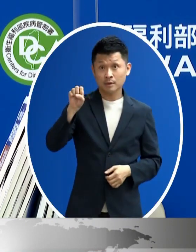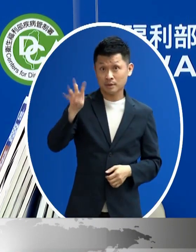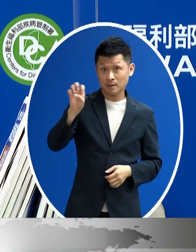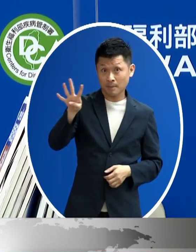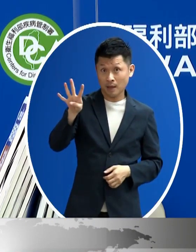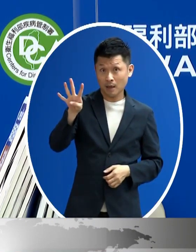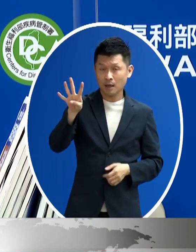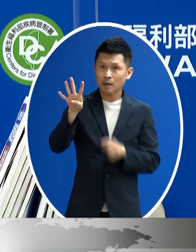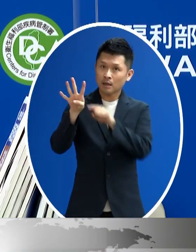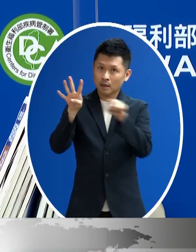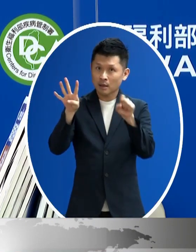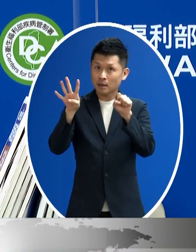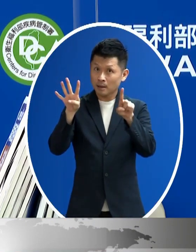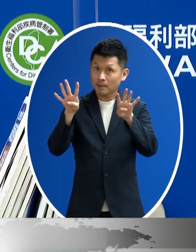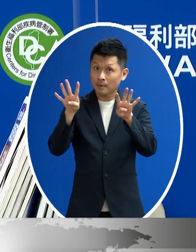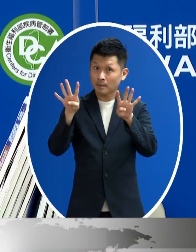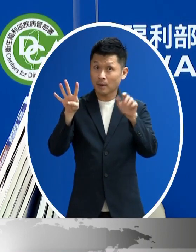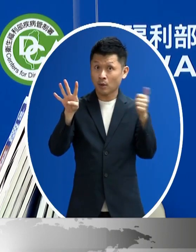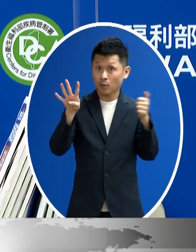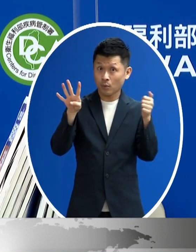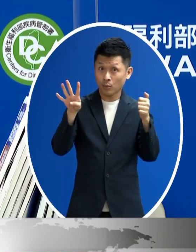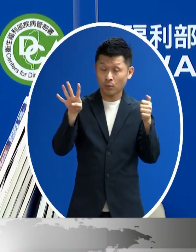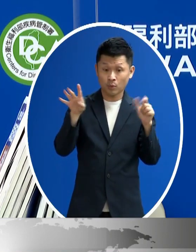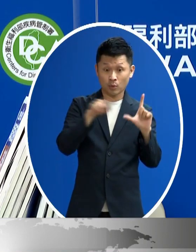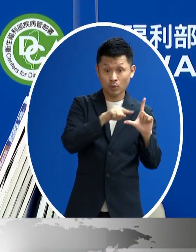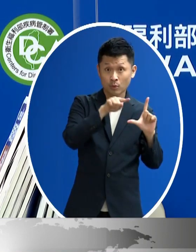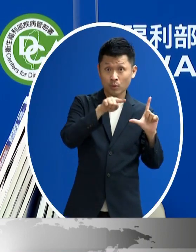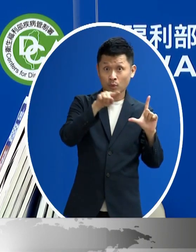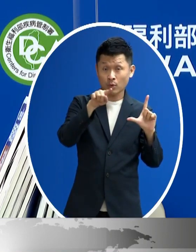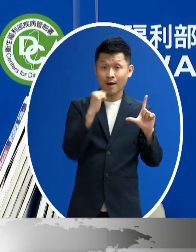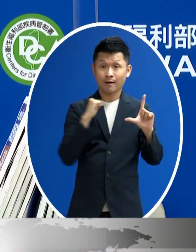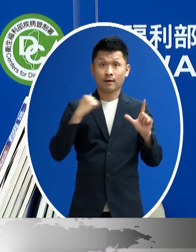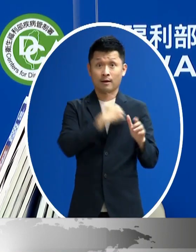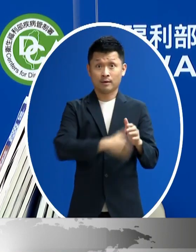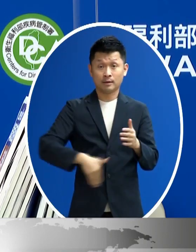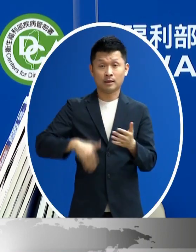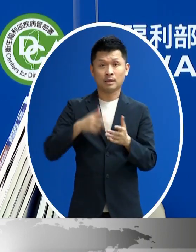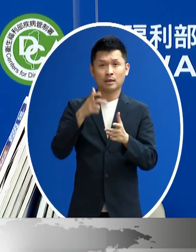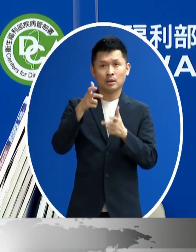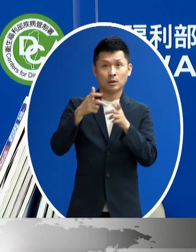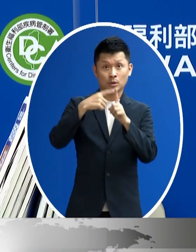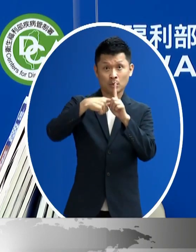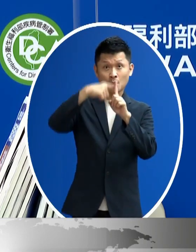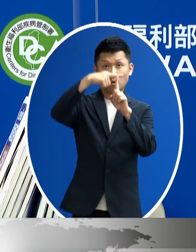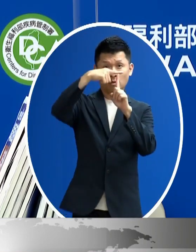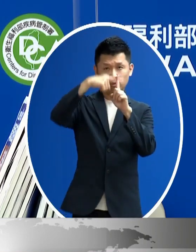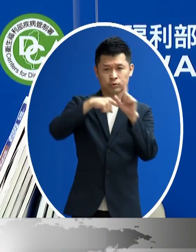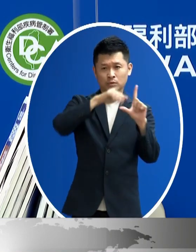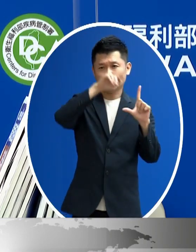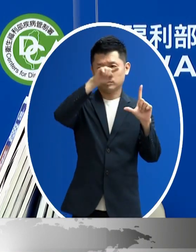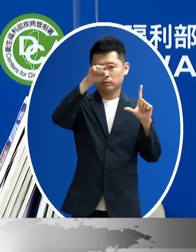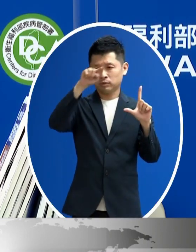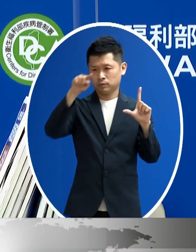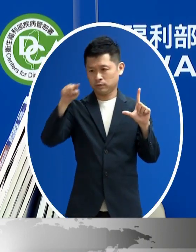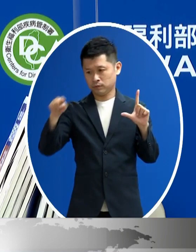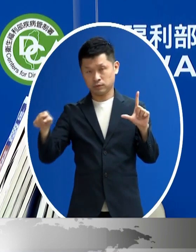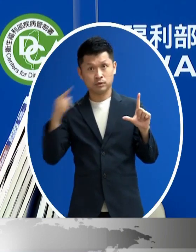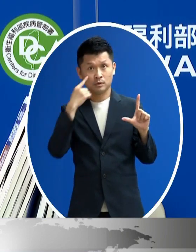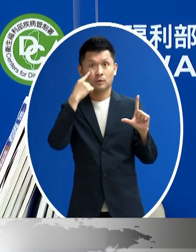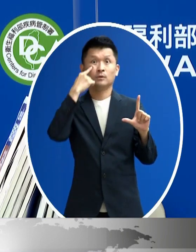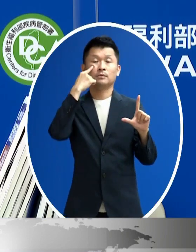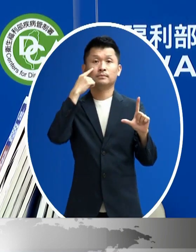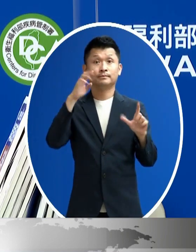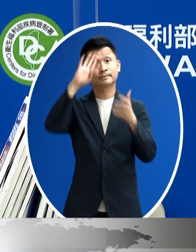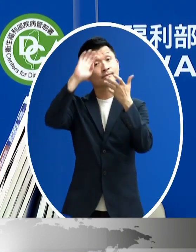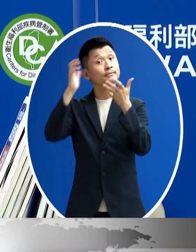of tracking, or beyond 400 days, there was a significant drop in their antibody levels. In severe cases, antibody levels